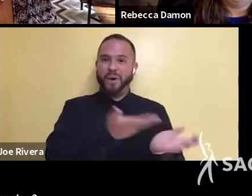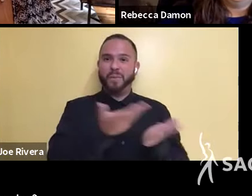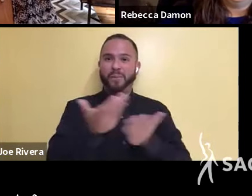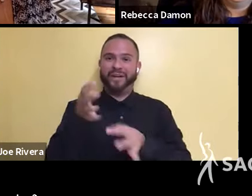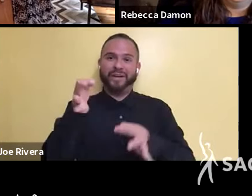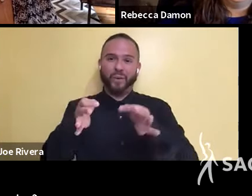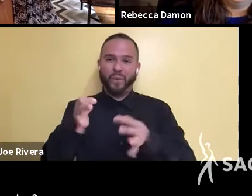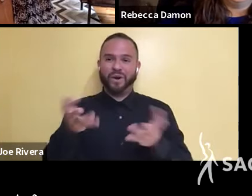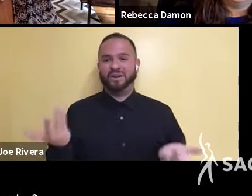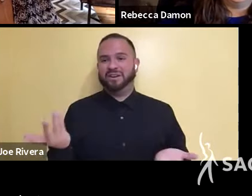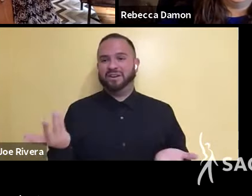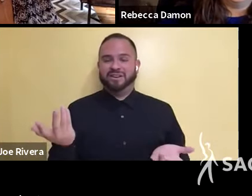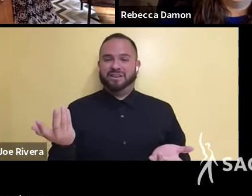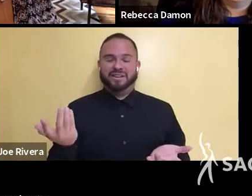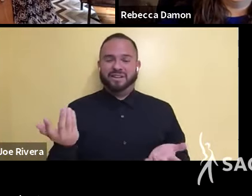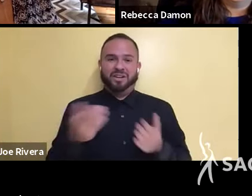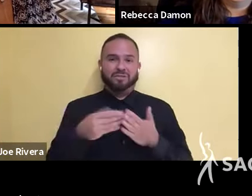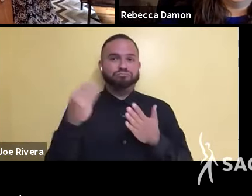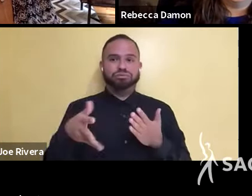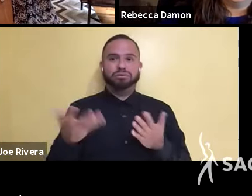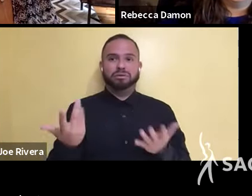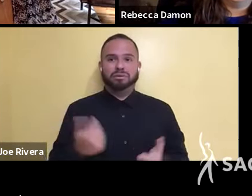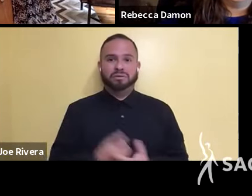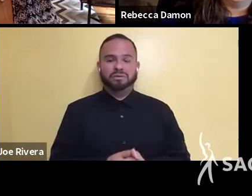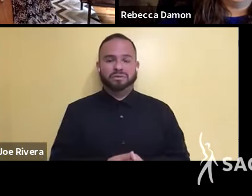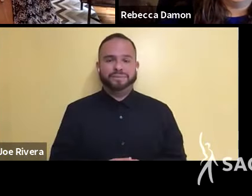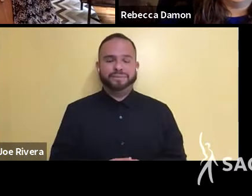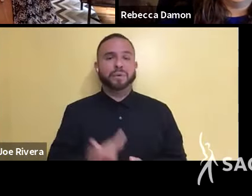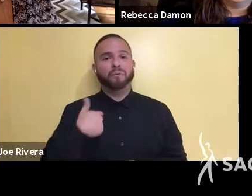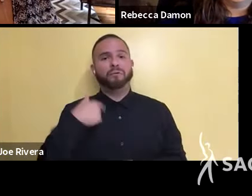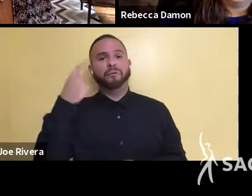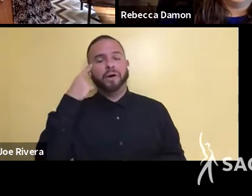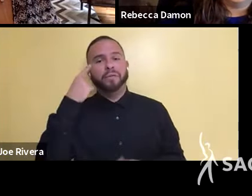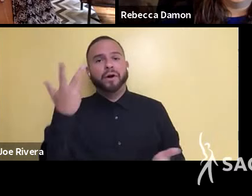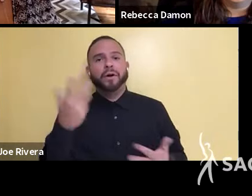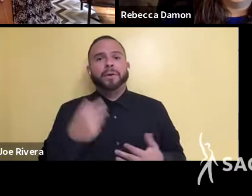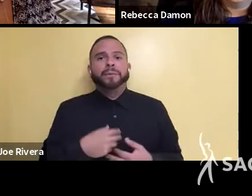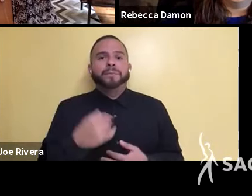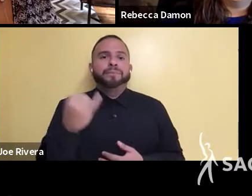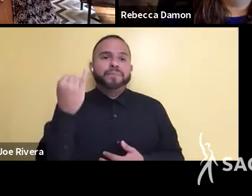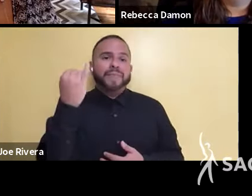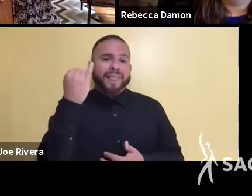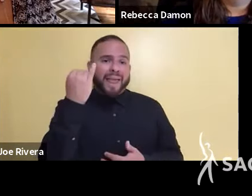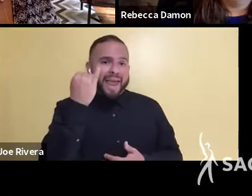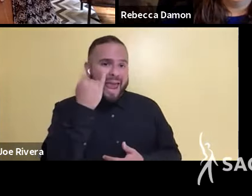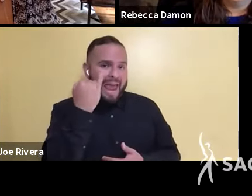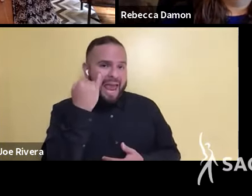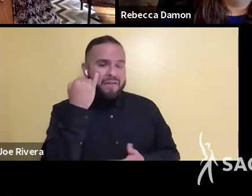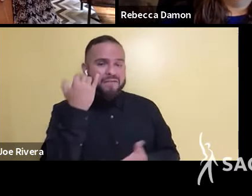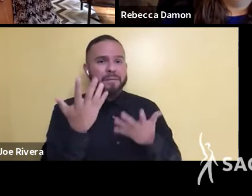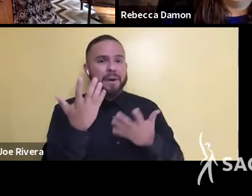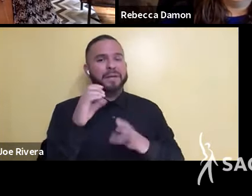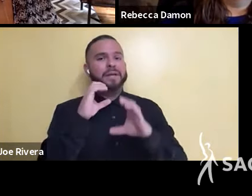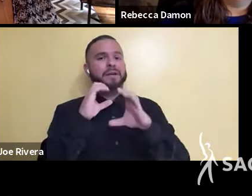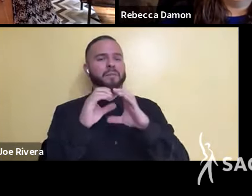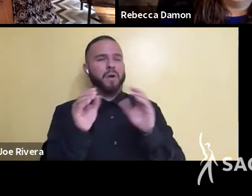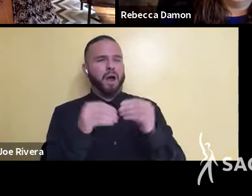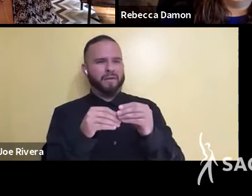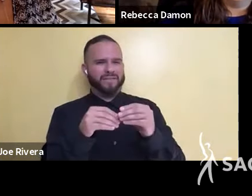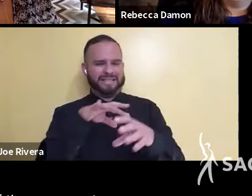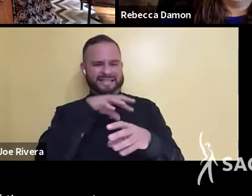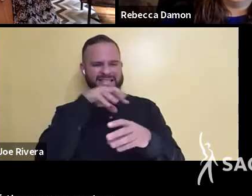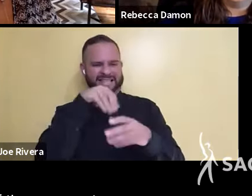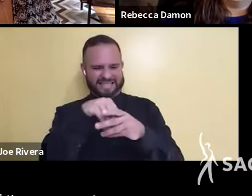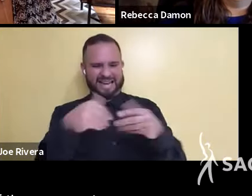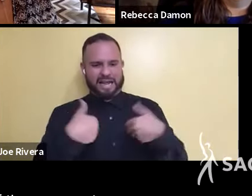so what I thought was that if there was a system within the Copyright Office, you